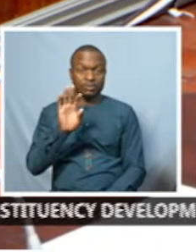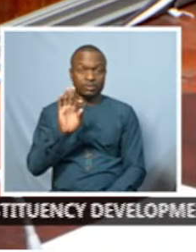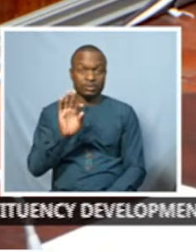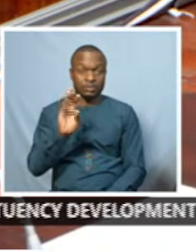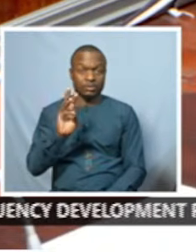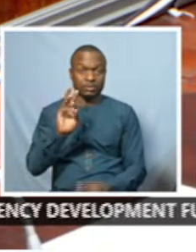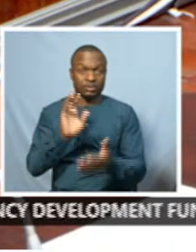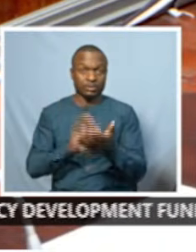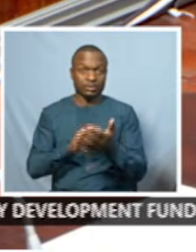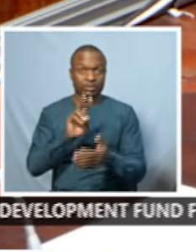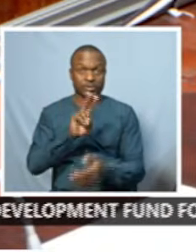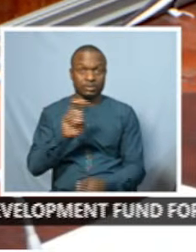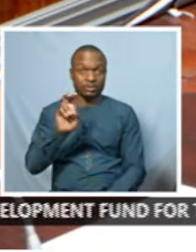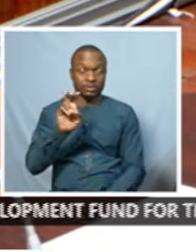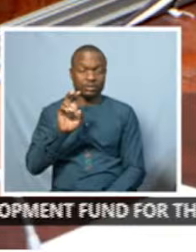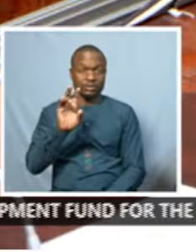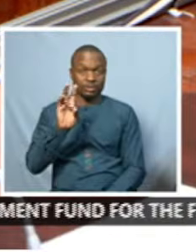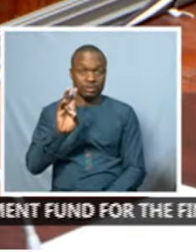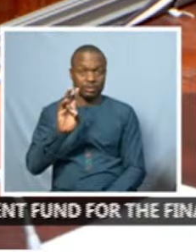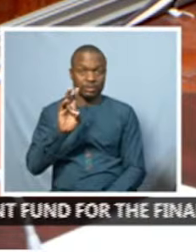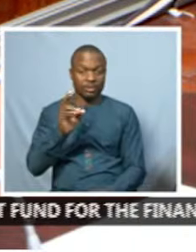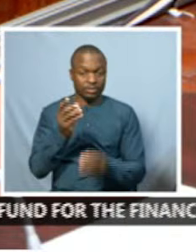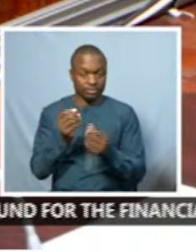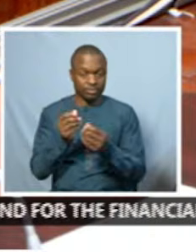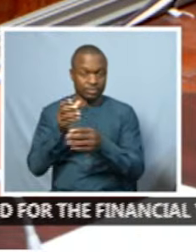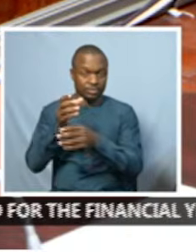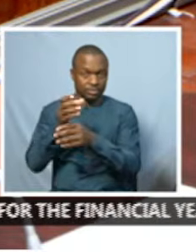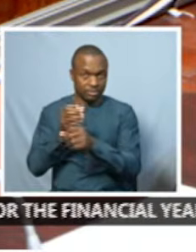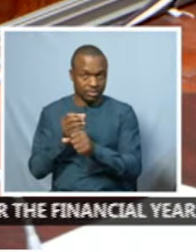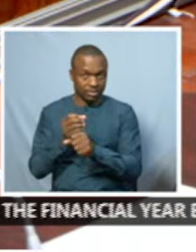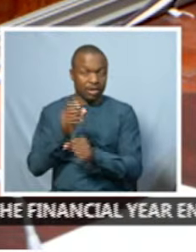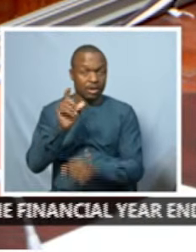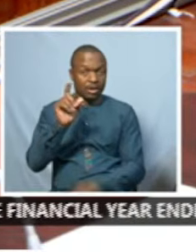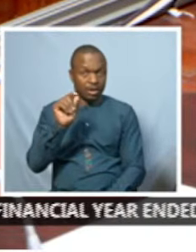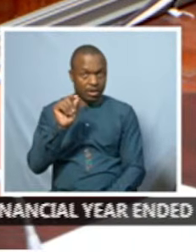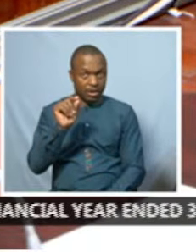13,486,297. Amounts received in